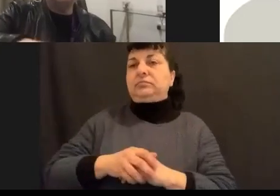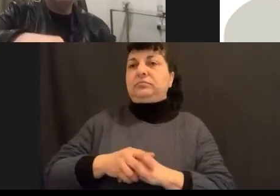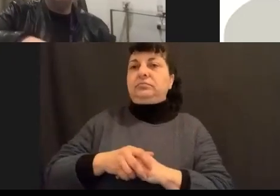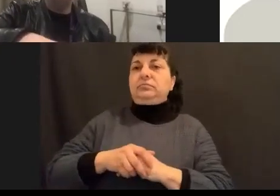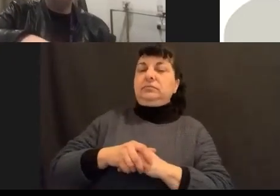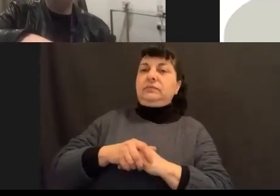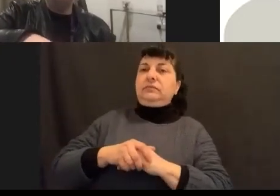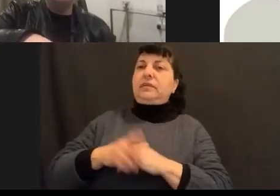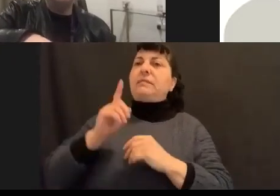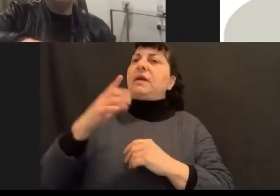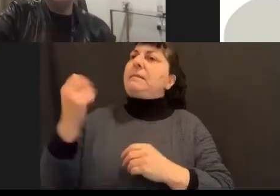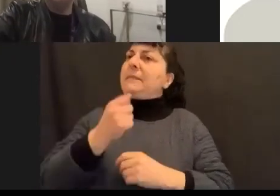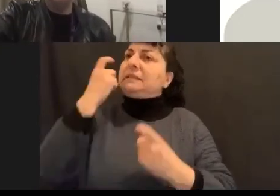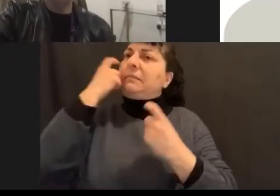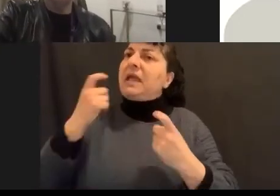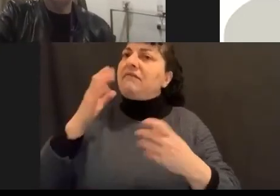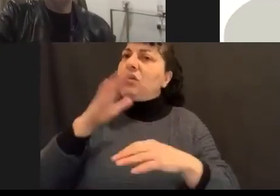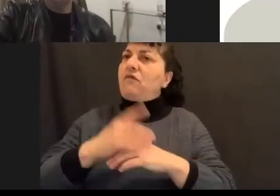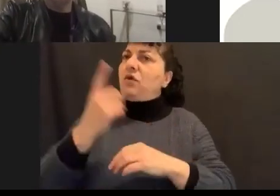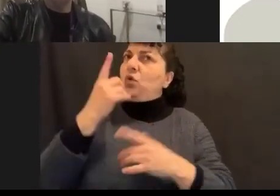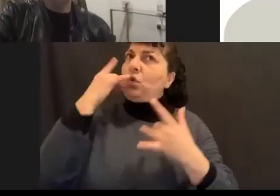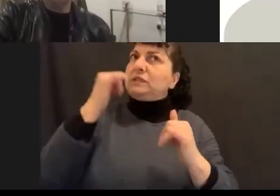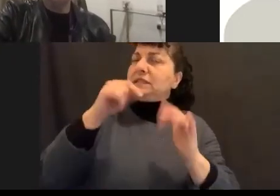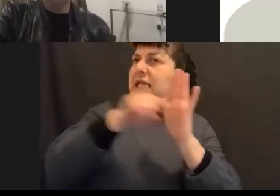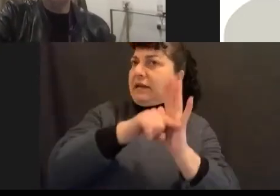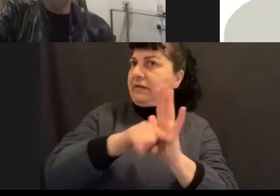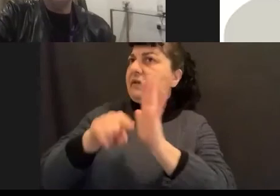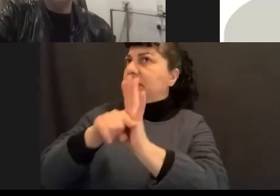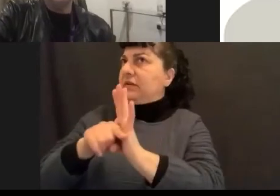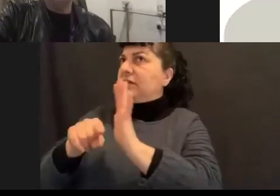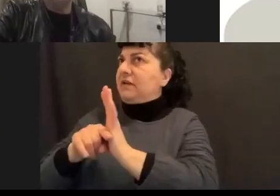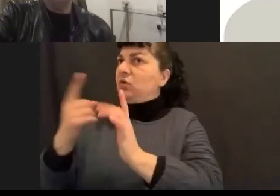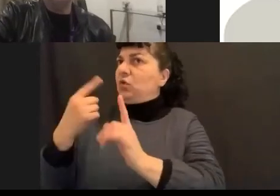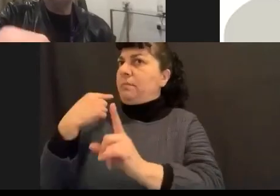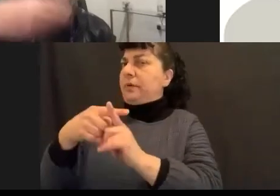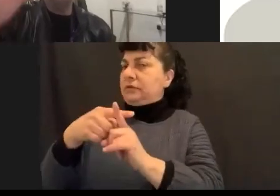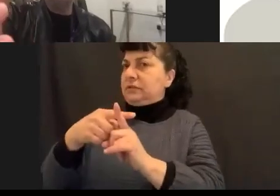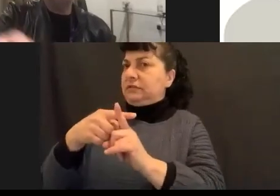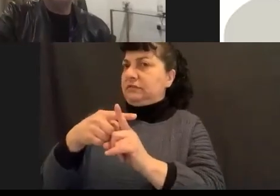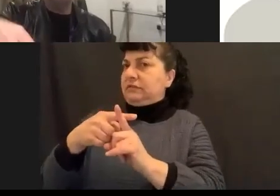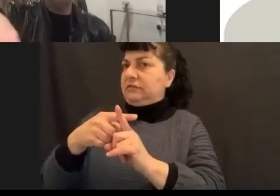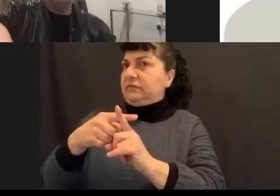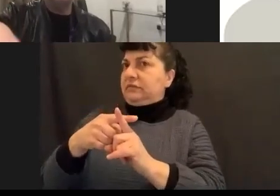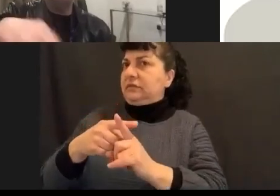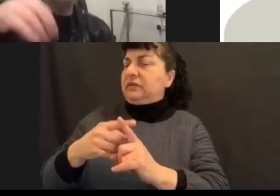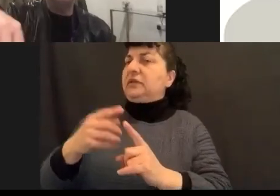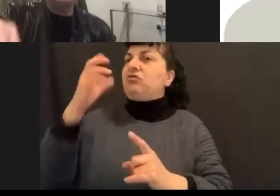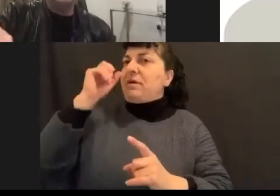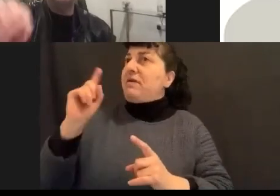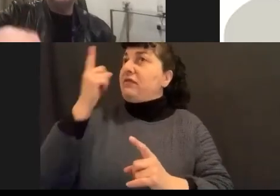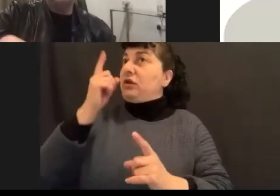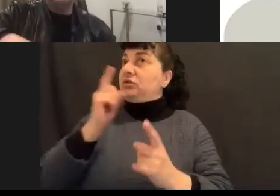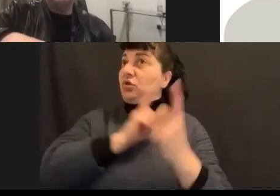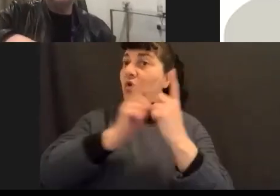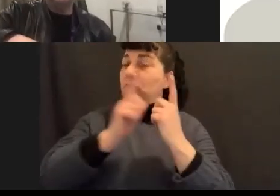house, then the people in that house, provided they're not otherwise tier 1, they're just household contacts, are released because their risk has gone